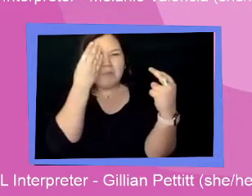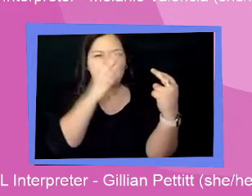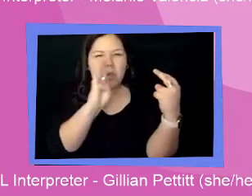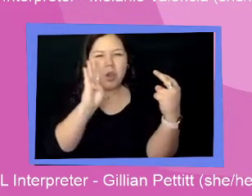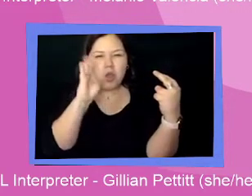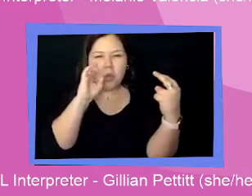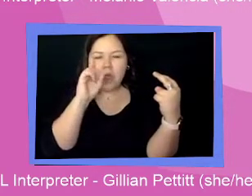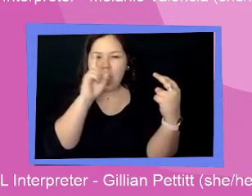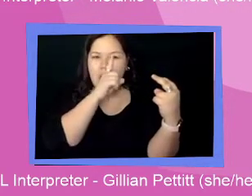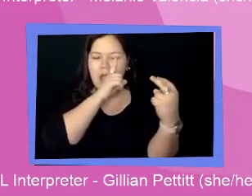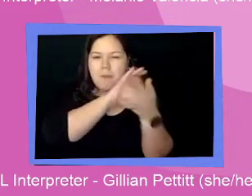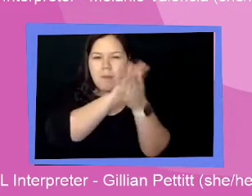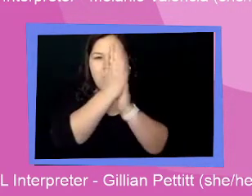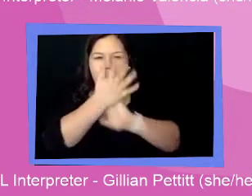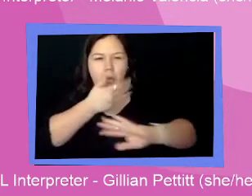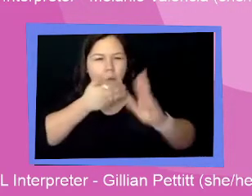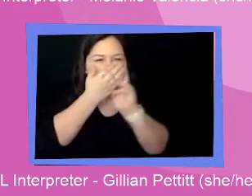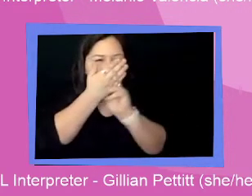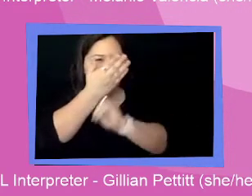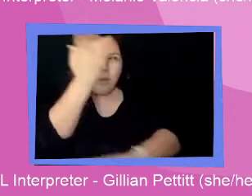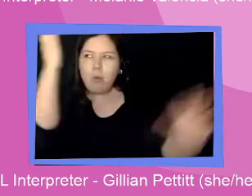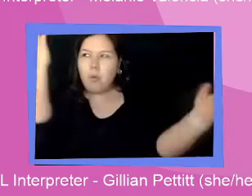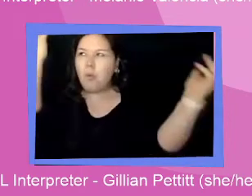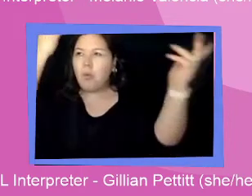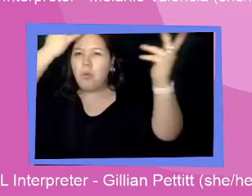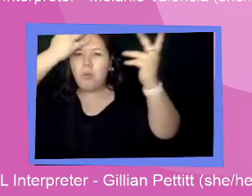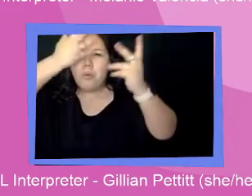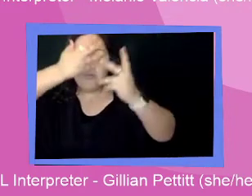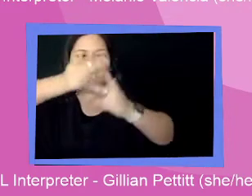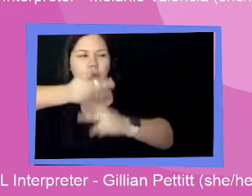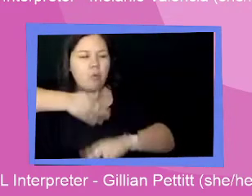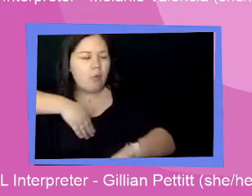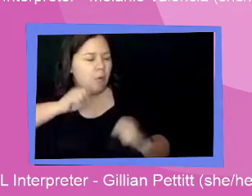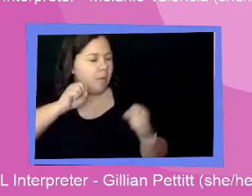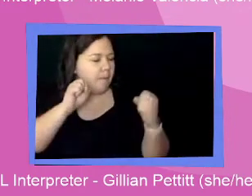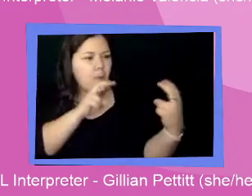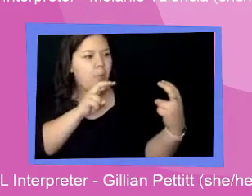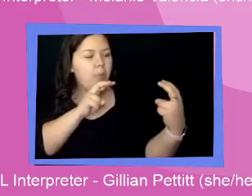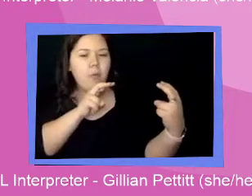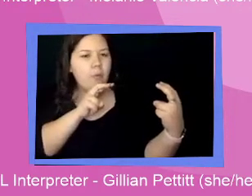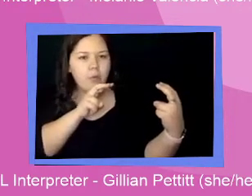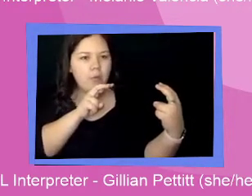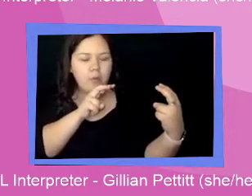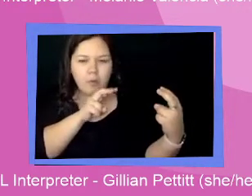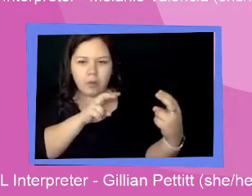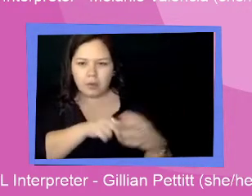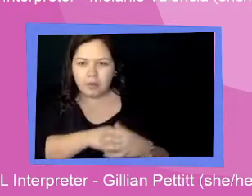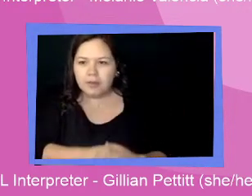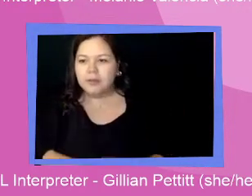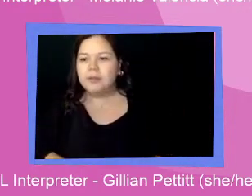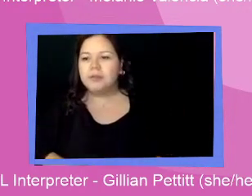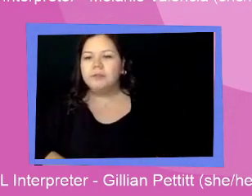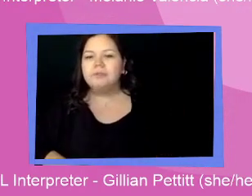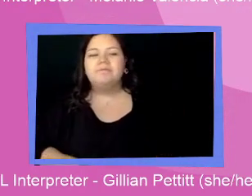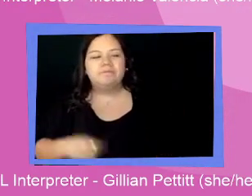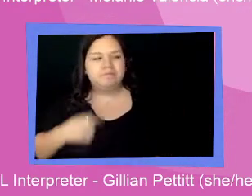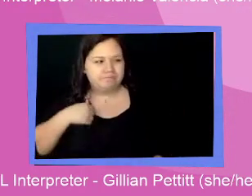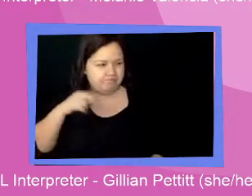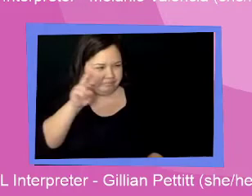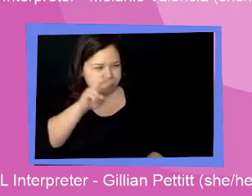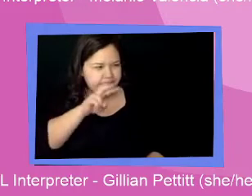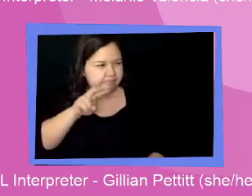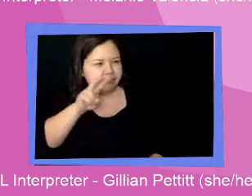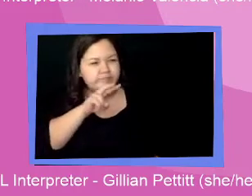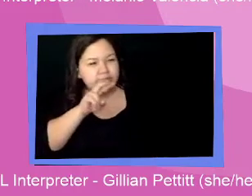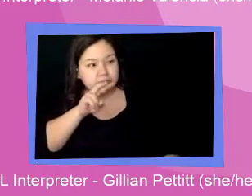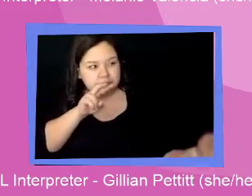turned transparent in the black light and glows like a demon's. Our eyes meet,